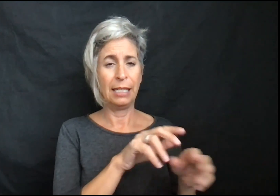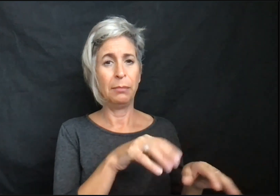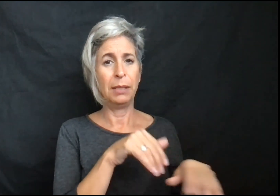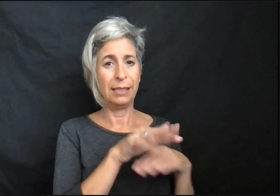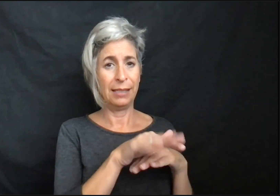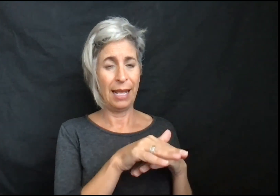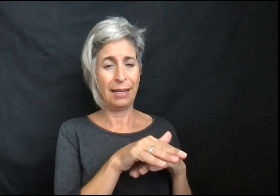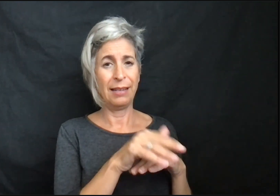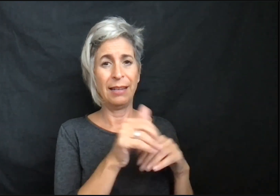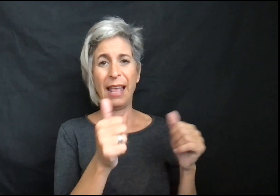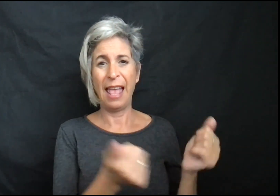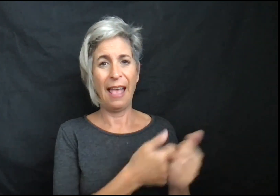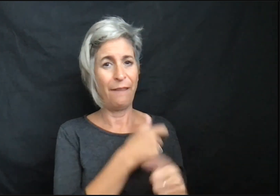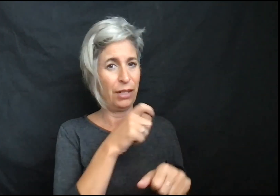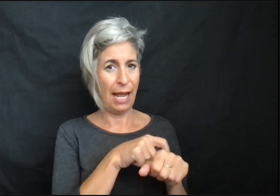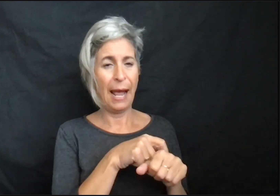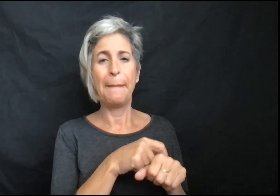time.